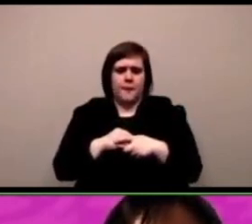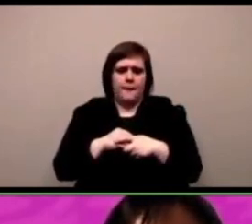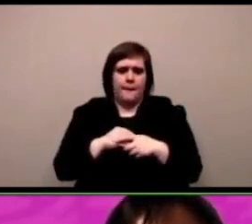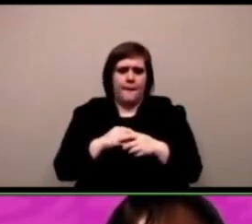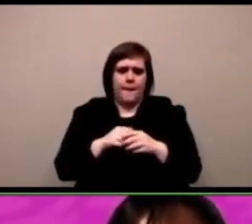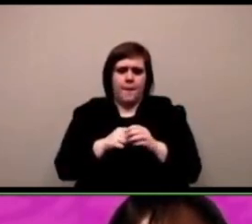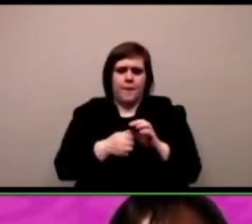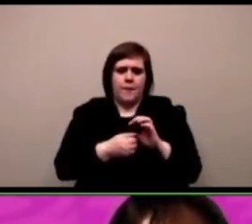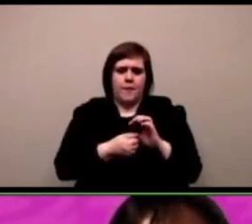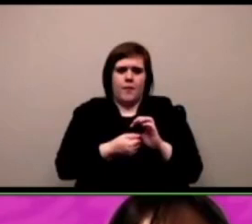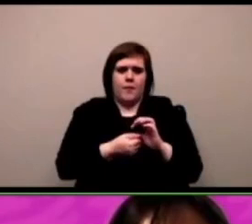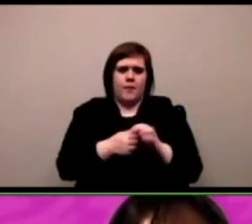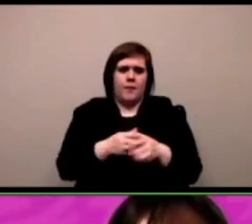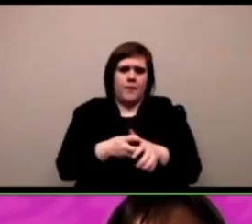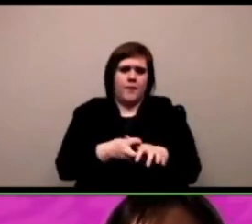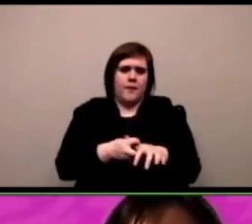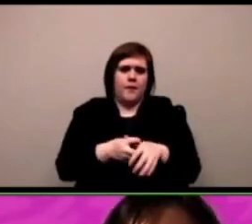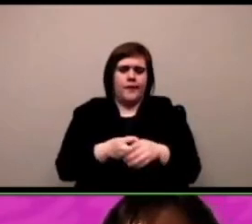And